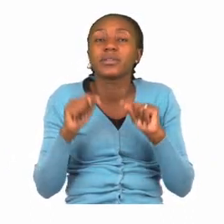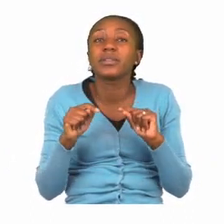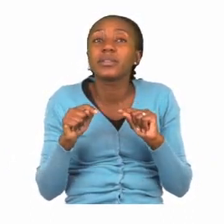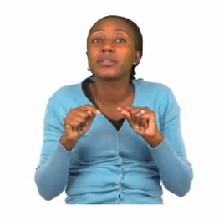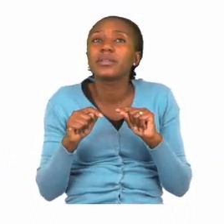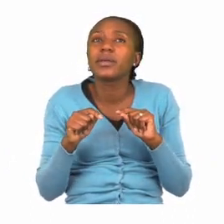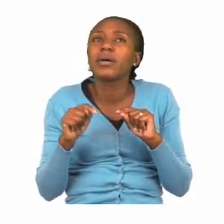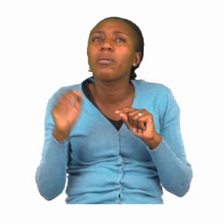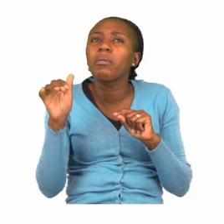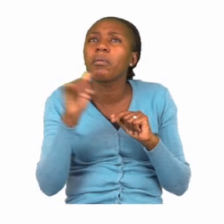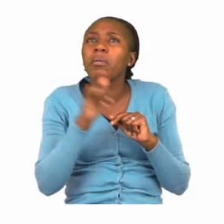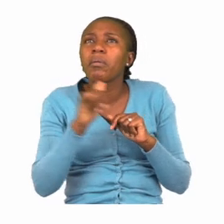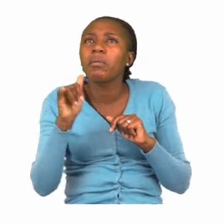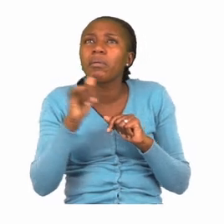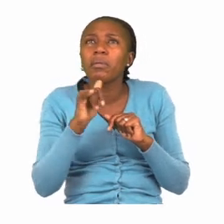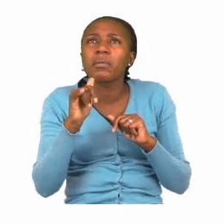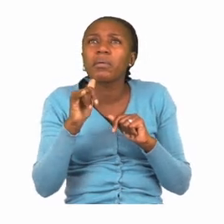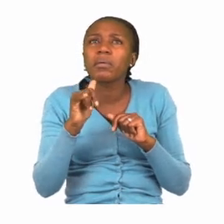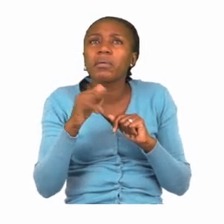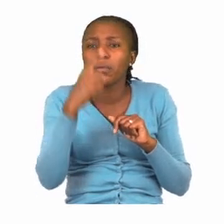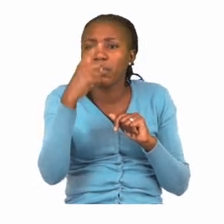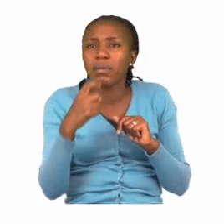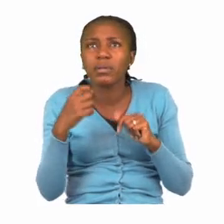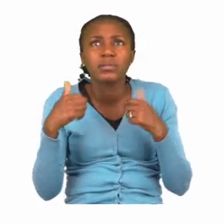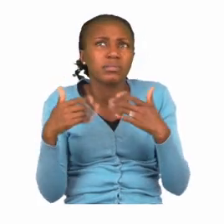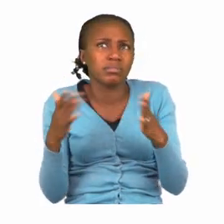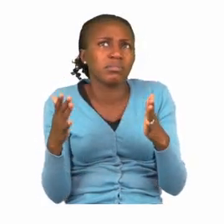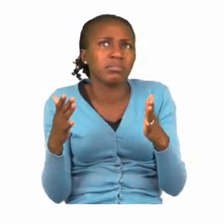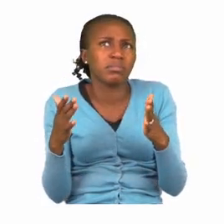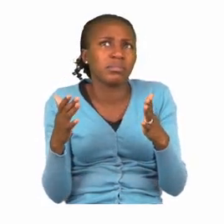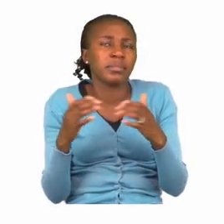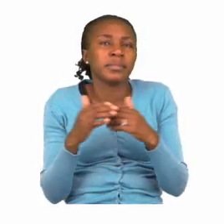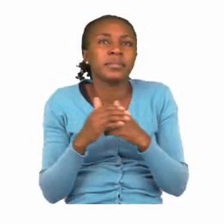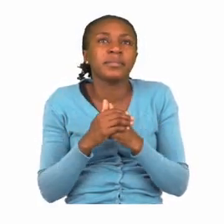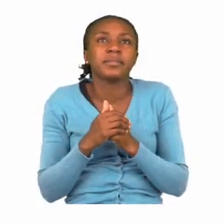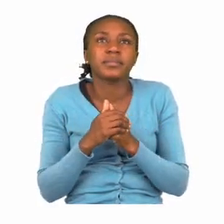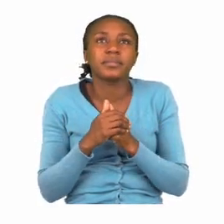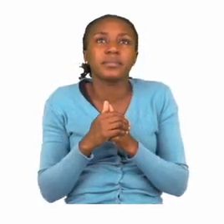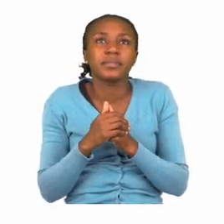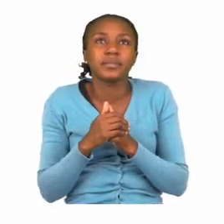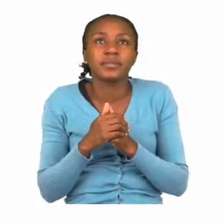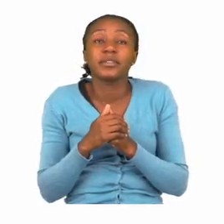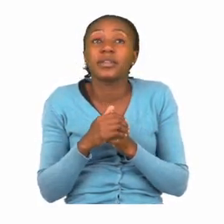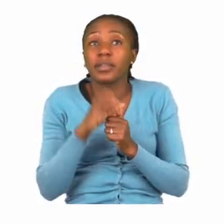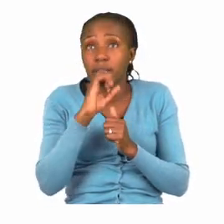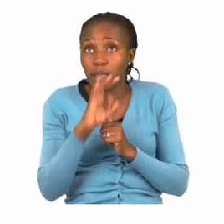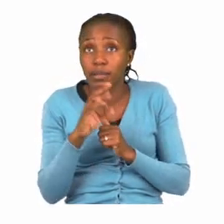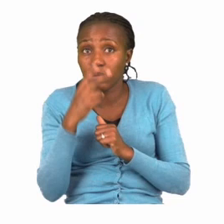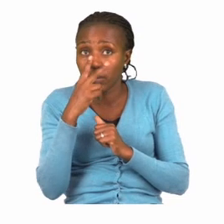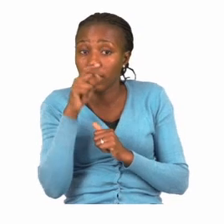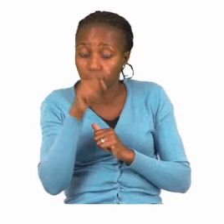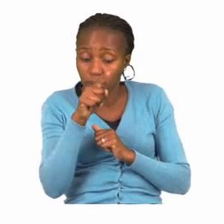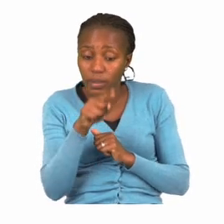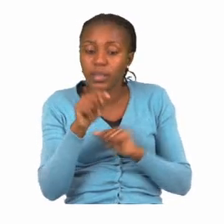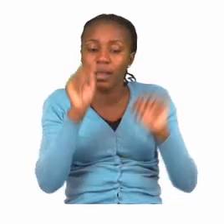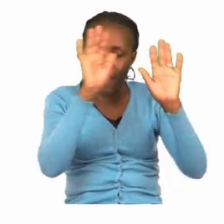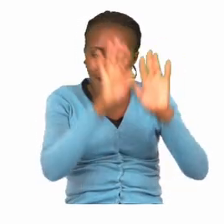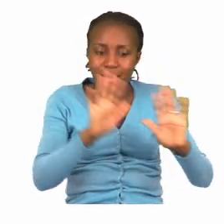which picture starts with the letter X, and then you go ahead and color that